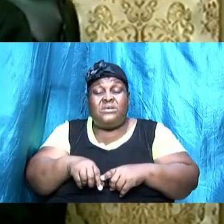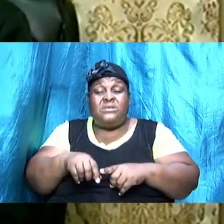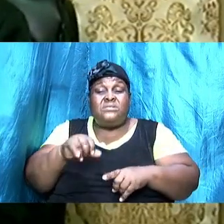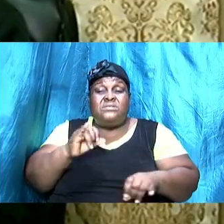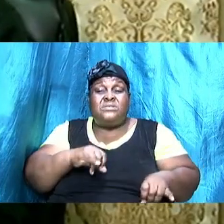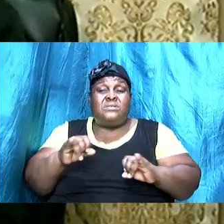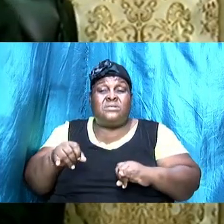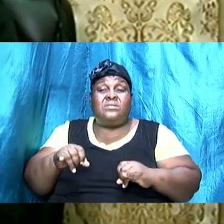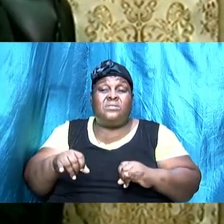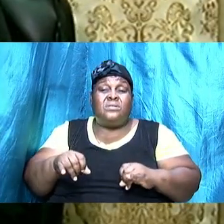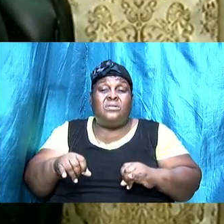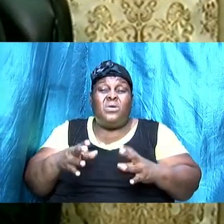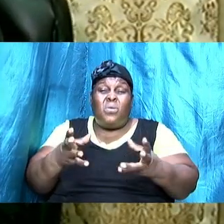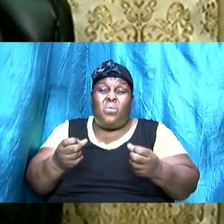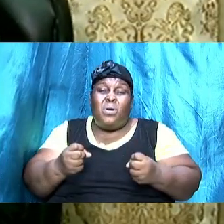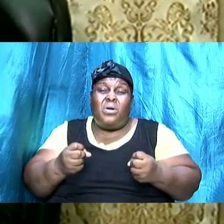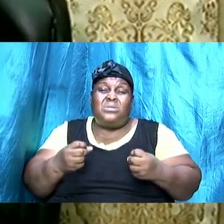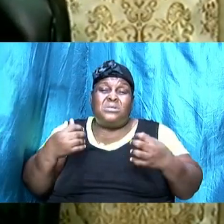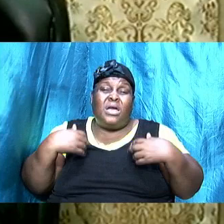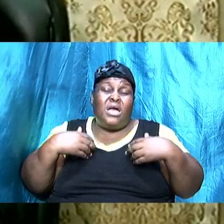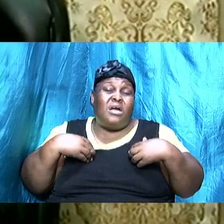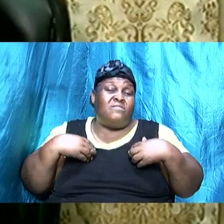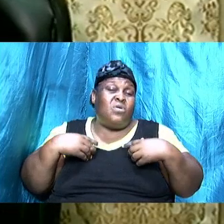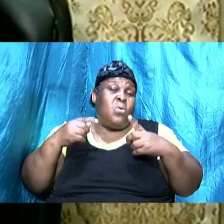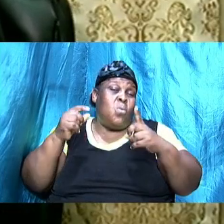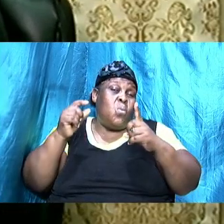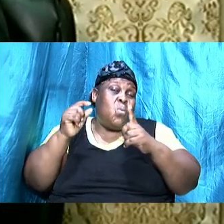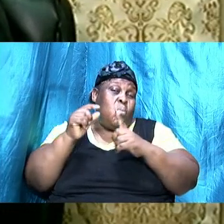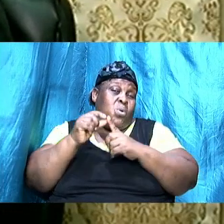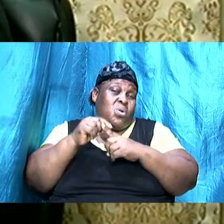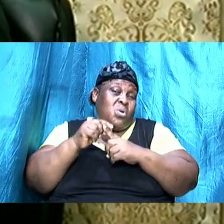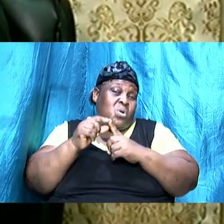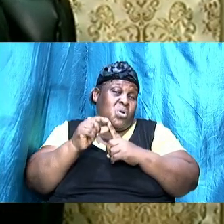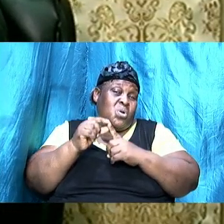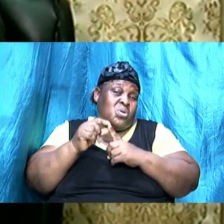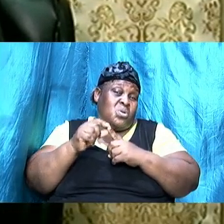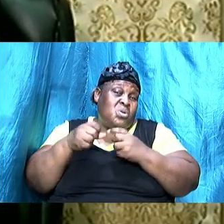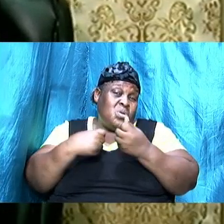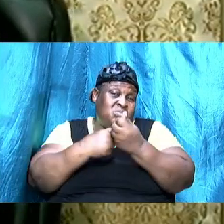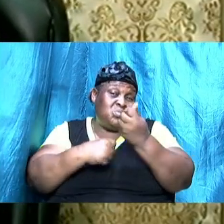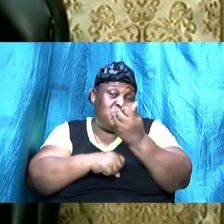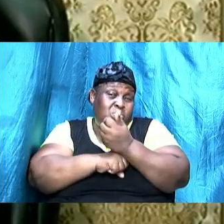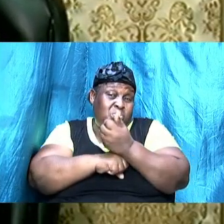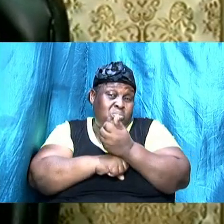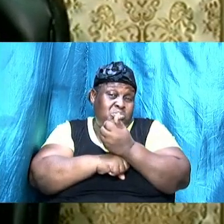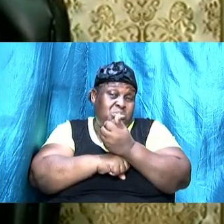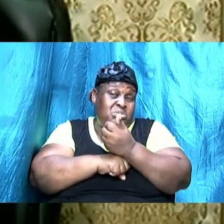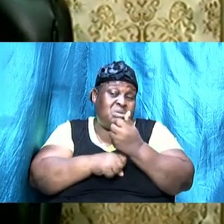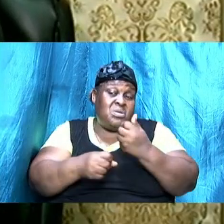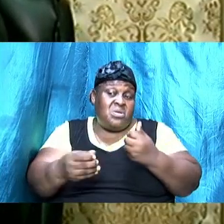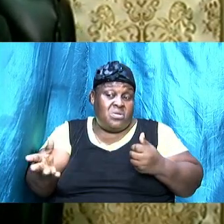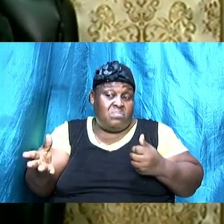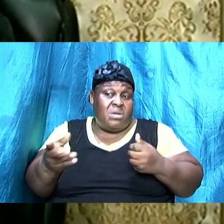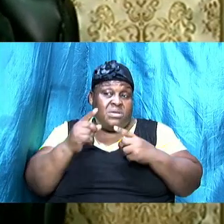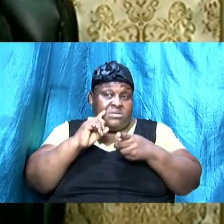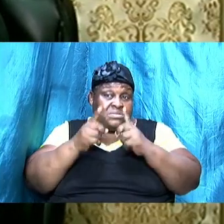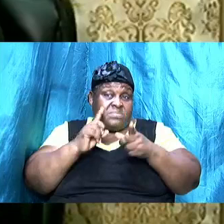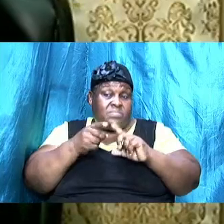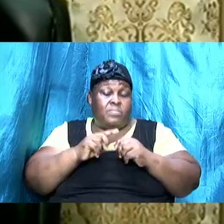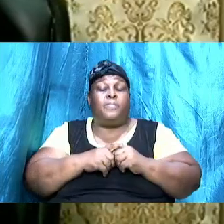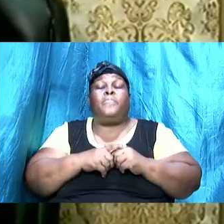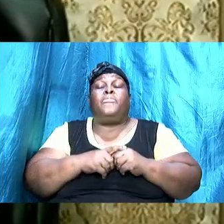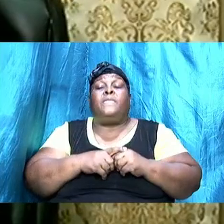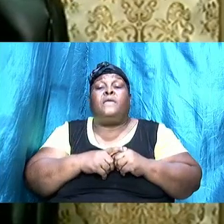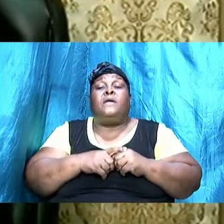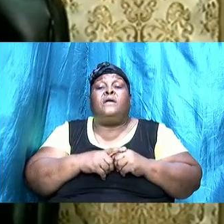scripture to back those things up. And so the Bible, I want us to turn it to 1